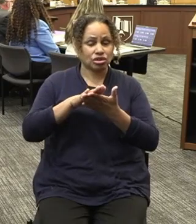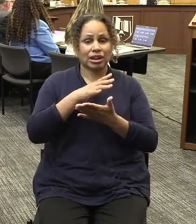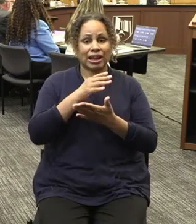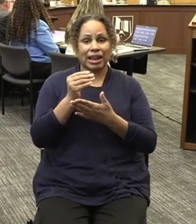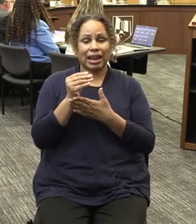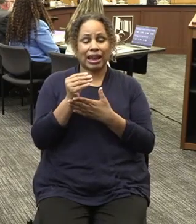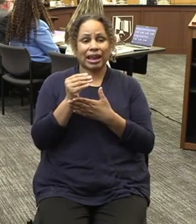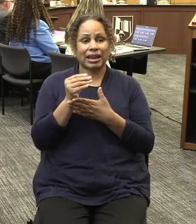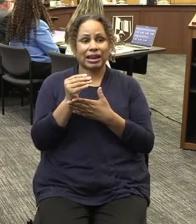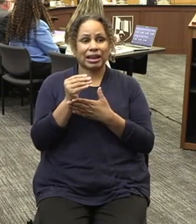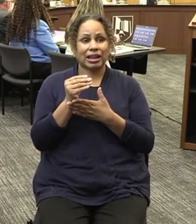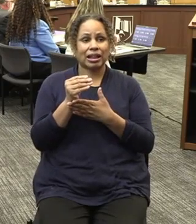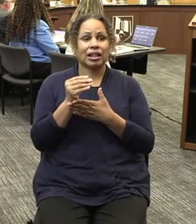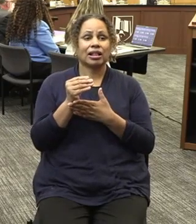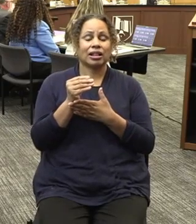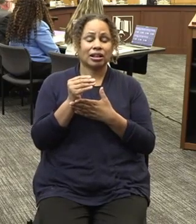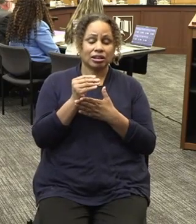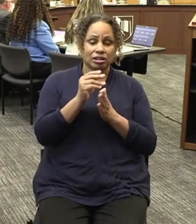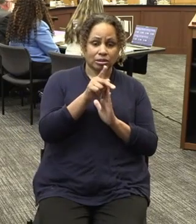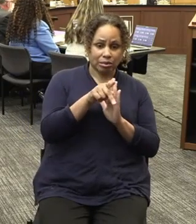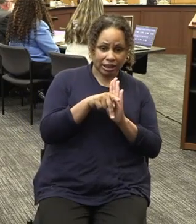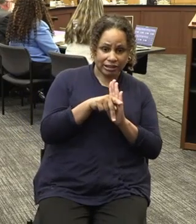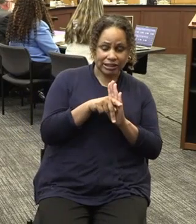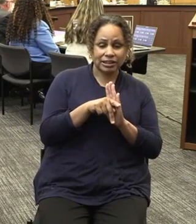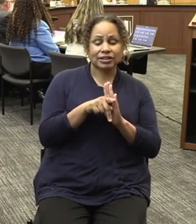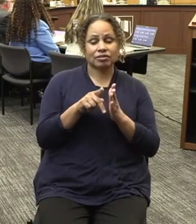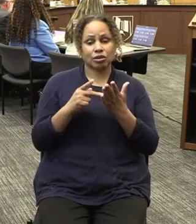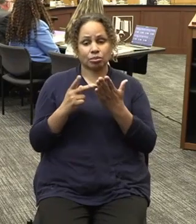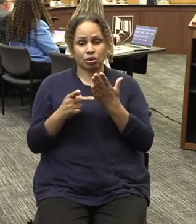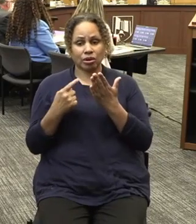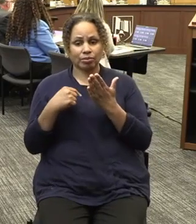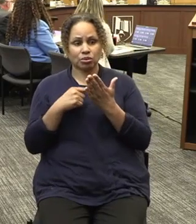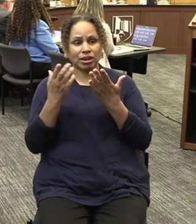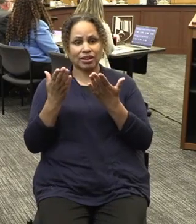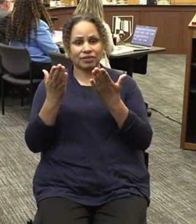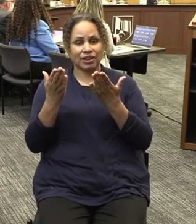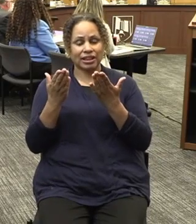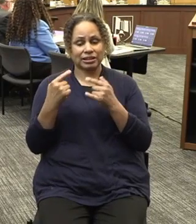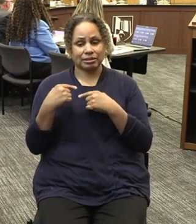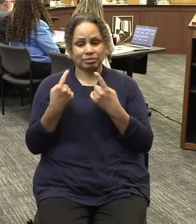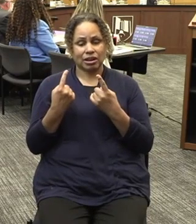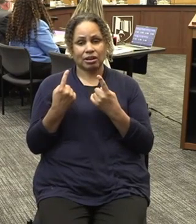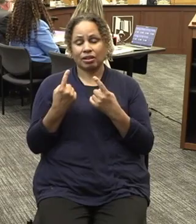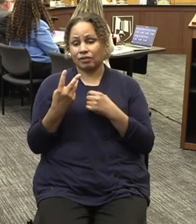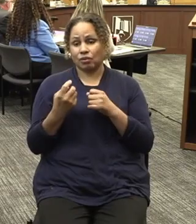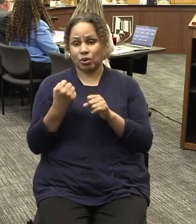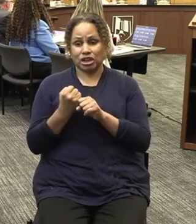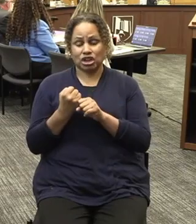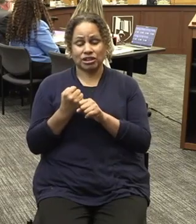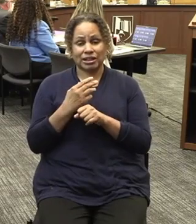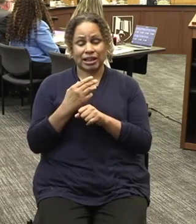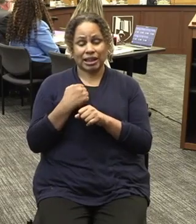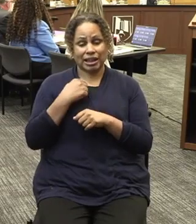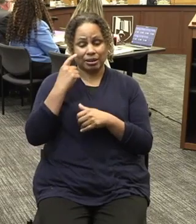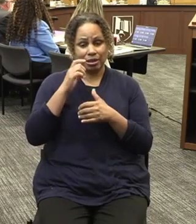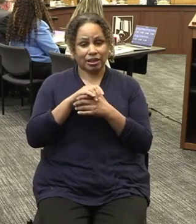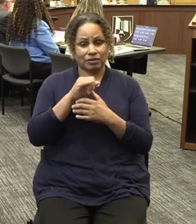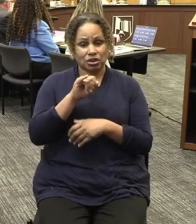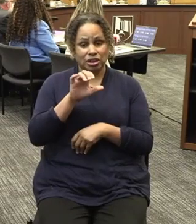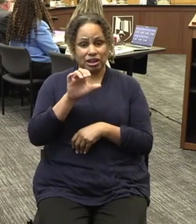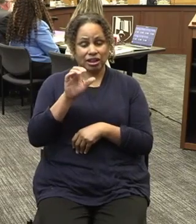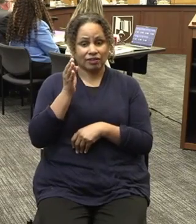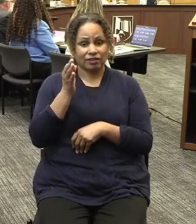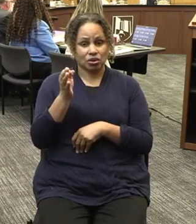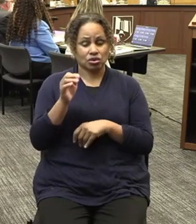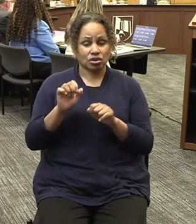proud of the policies and initiatives we have advanced over the past 4 years. I firmly believe that Joliet Junior College's future is bright and that